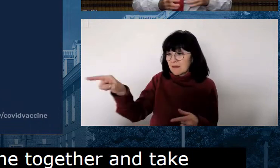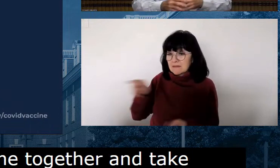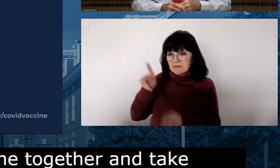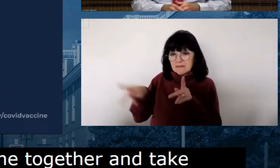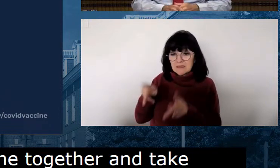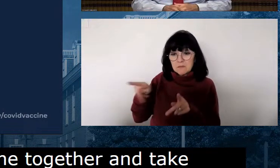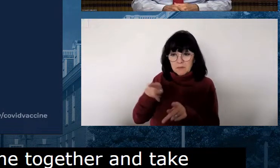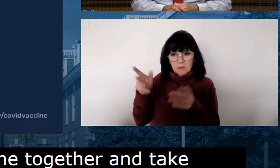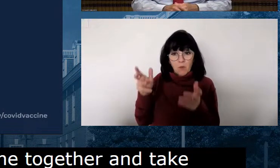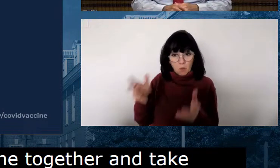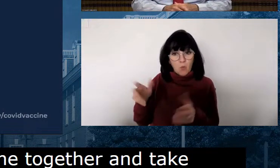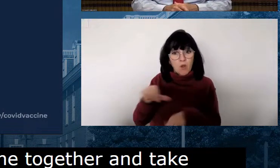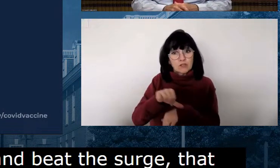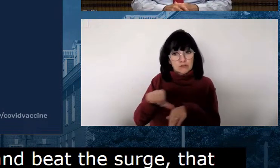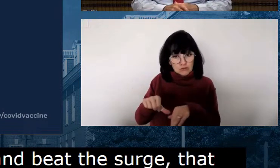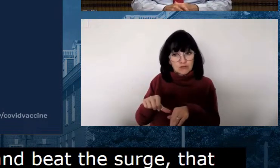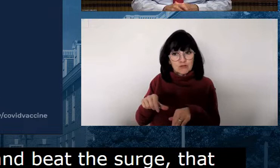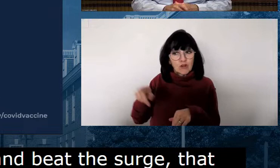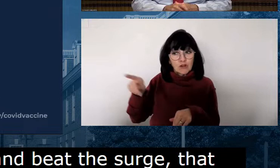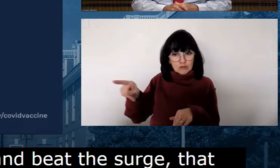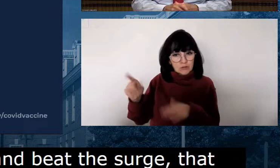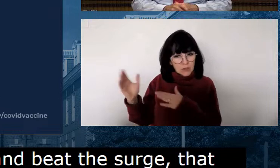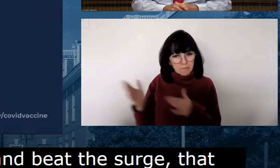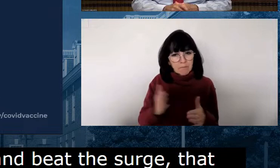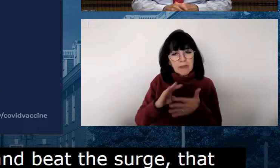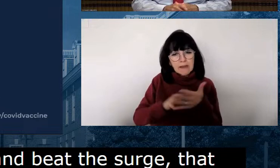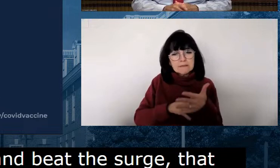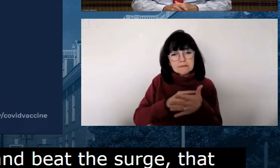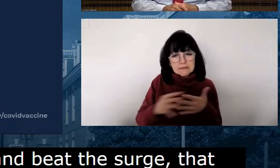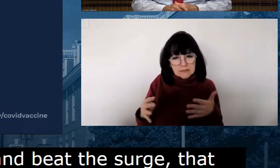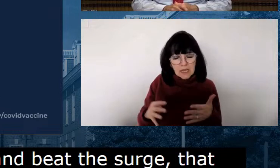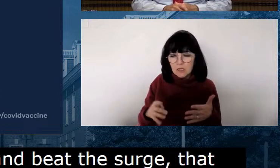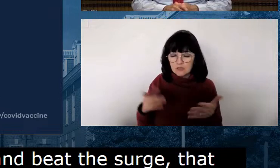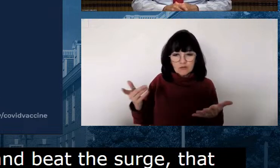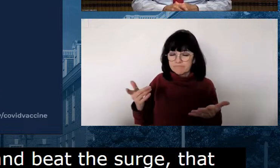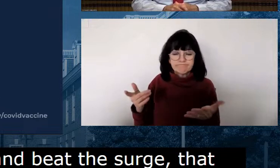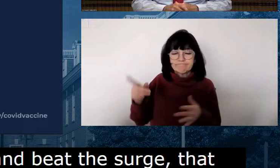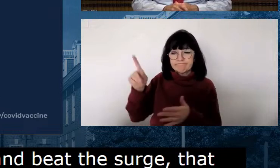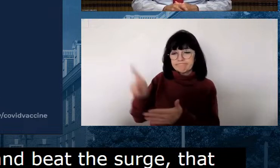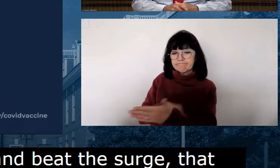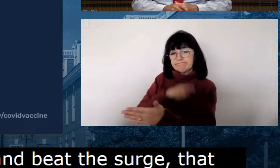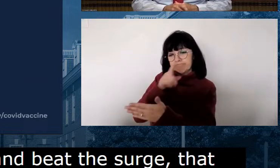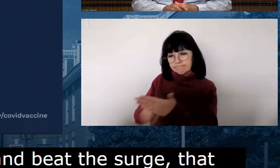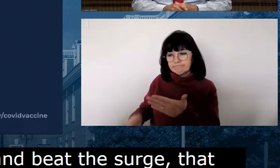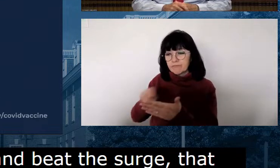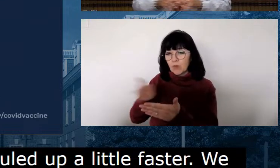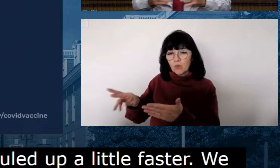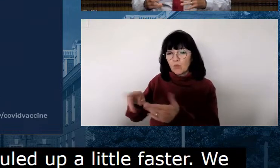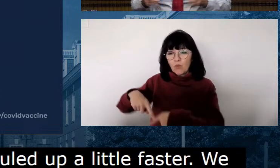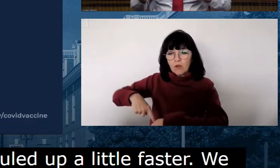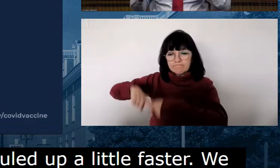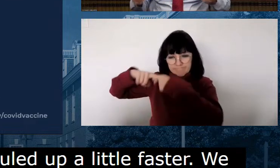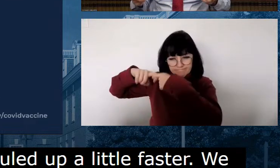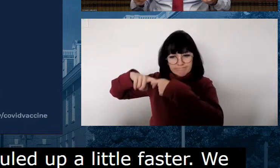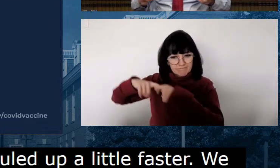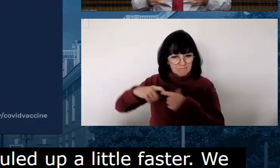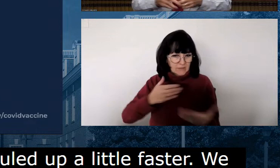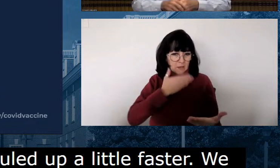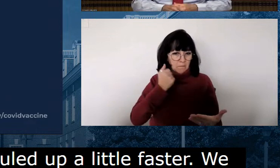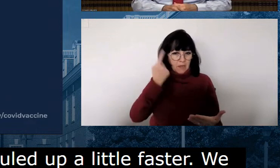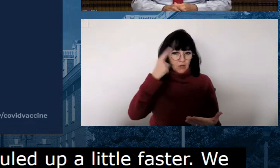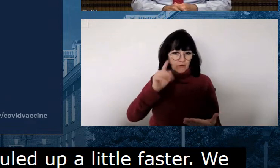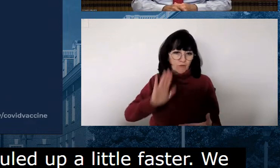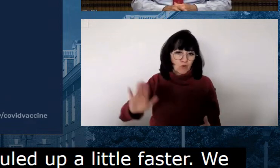those surgeries scheduled up a little faster. And we know that that's better for their overall health. So think about your neighbor in